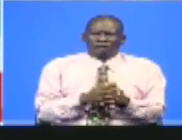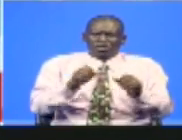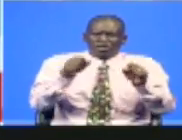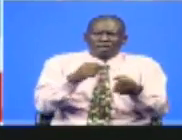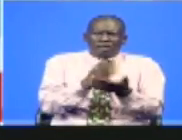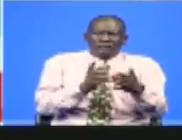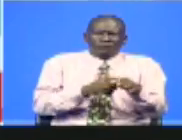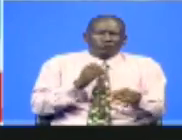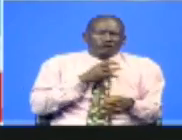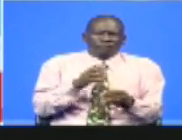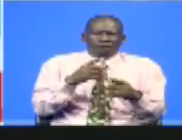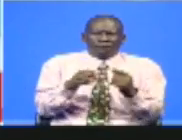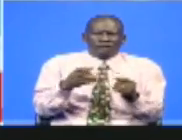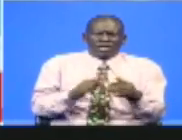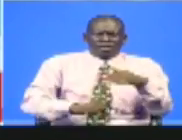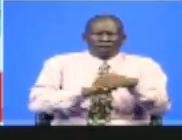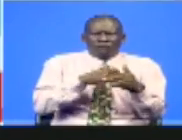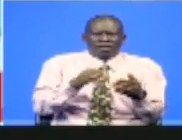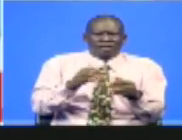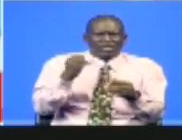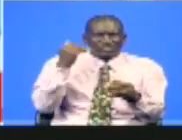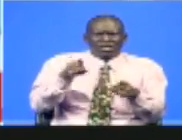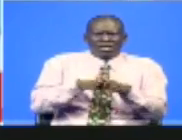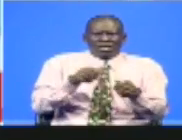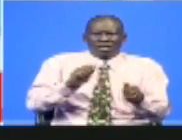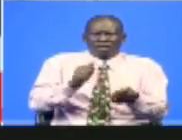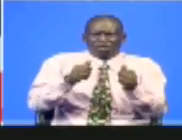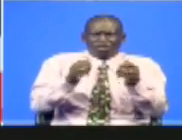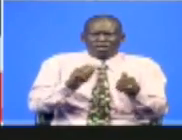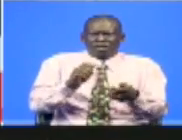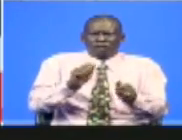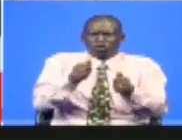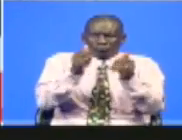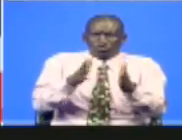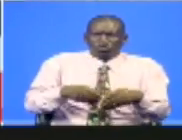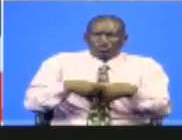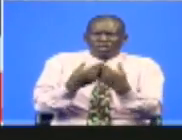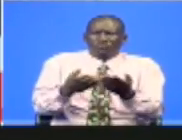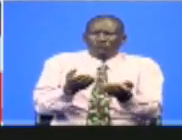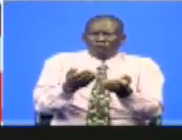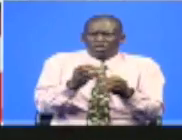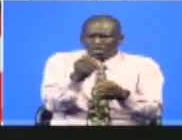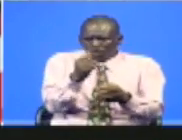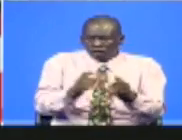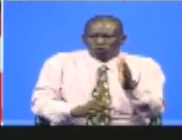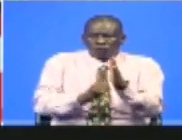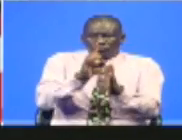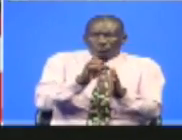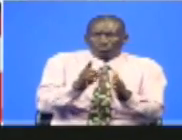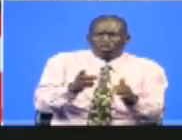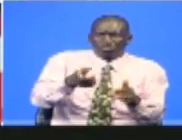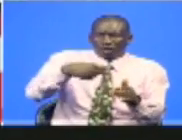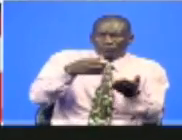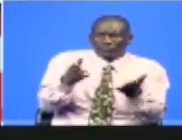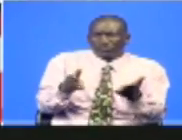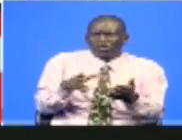tunaweza iogopa, but to me I support it. As a player, wacha tumpatie chance. We need funds, we need money to develop our things. It